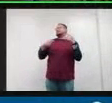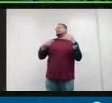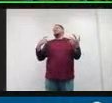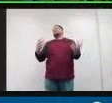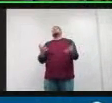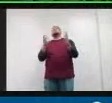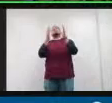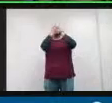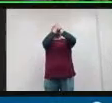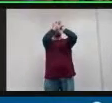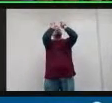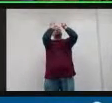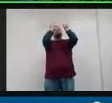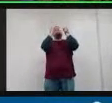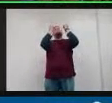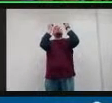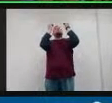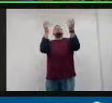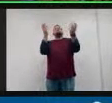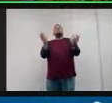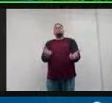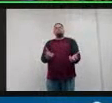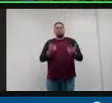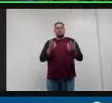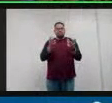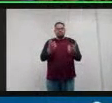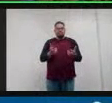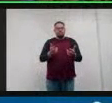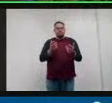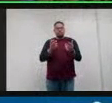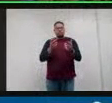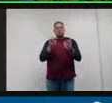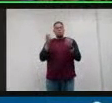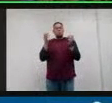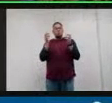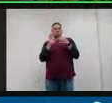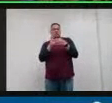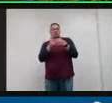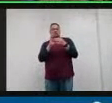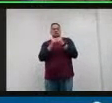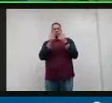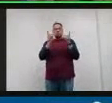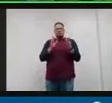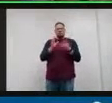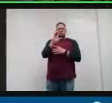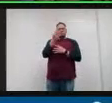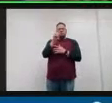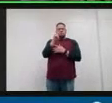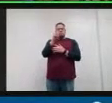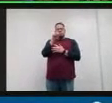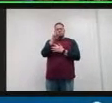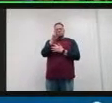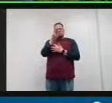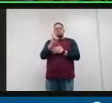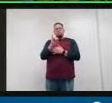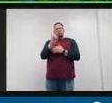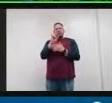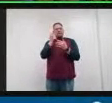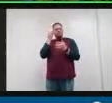just with what Director Chandagiri was saying, you know, if we vote and it's a split